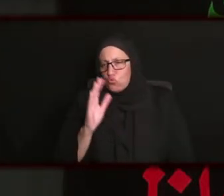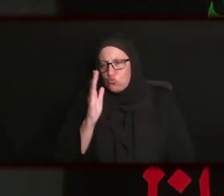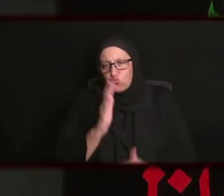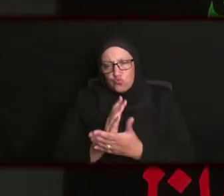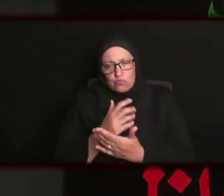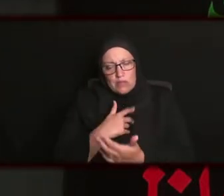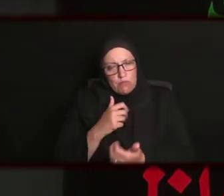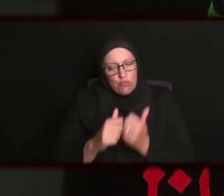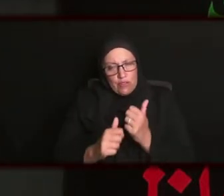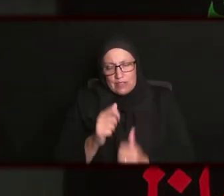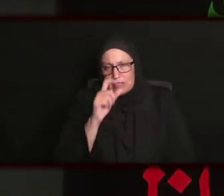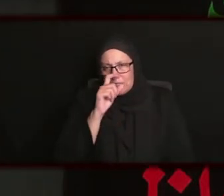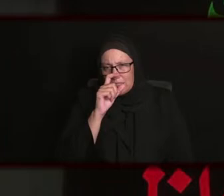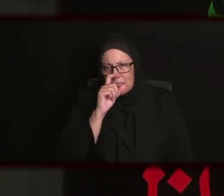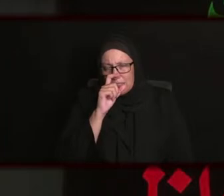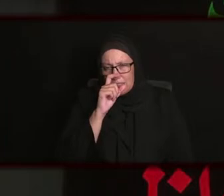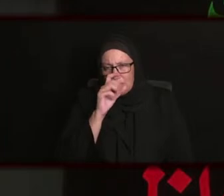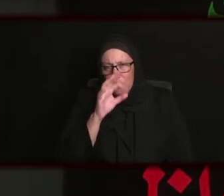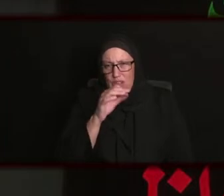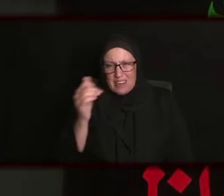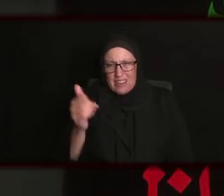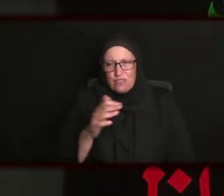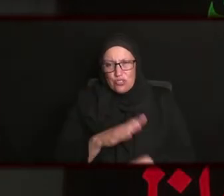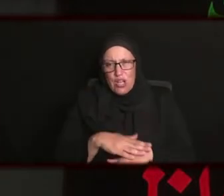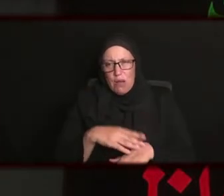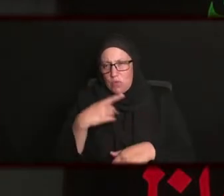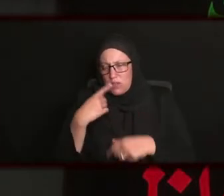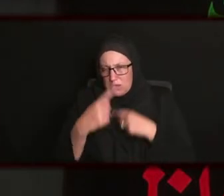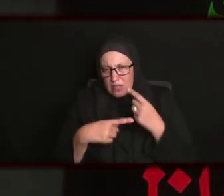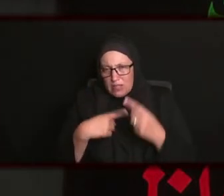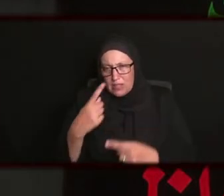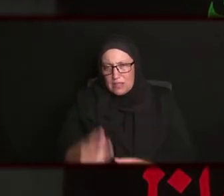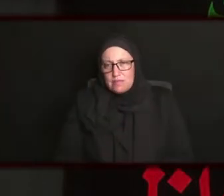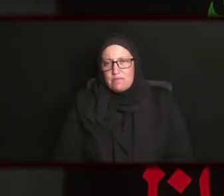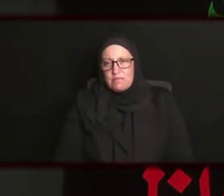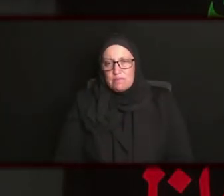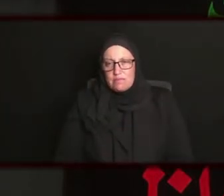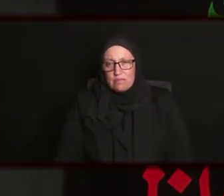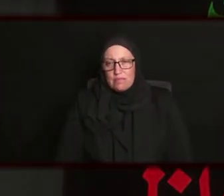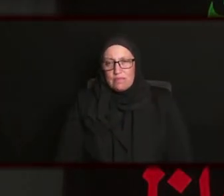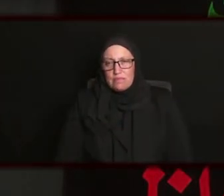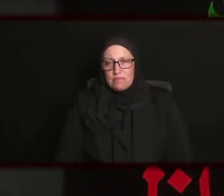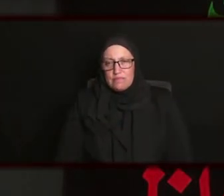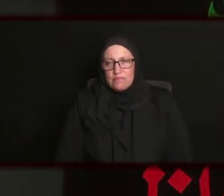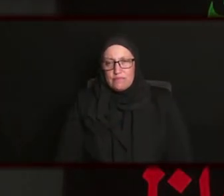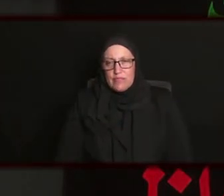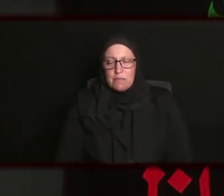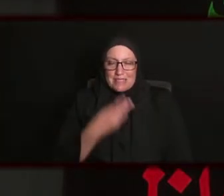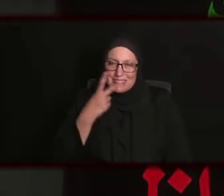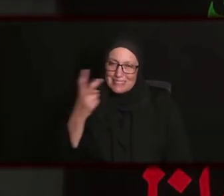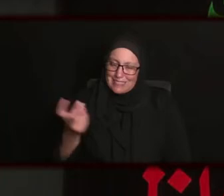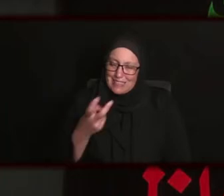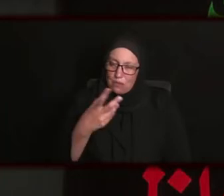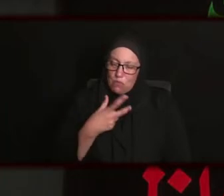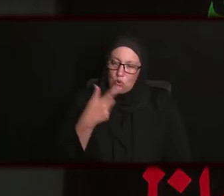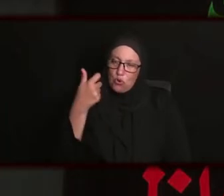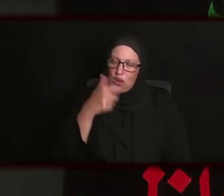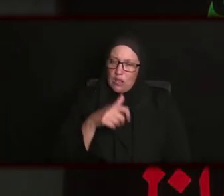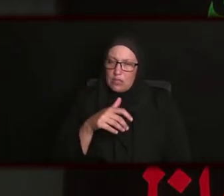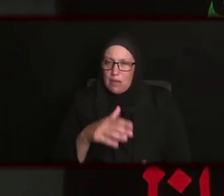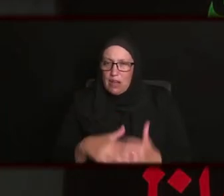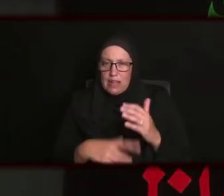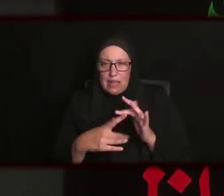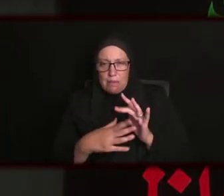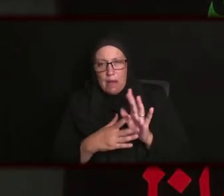sisters. I don't have much time to explain, but seek more knowledge about Imam Al-Kadhem. And in